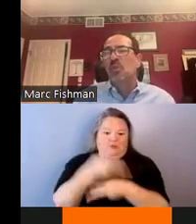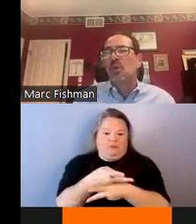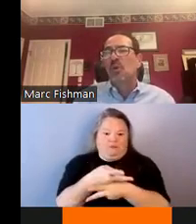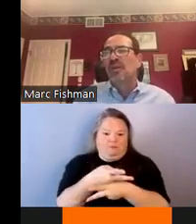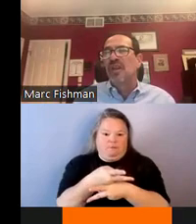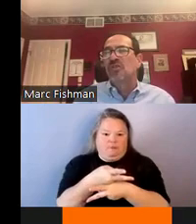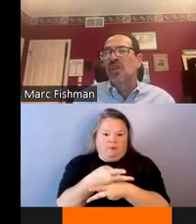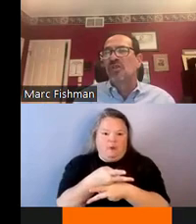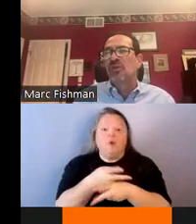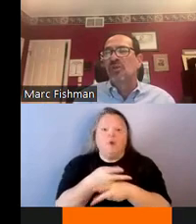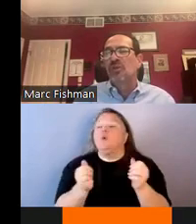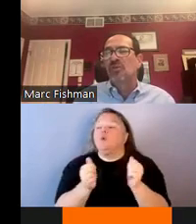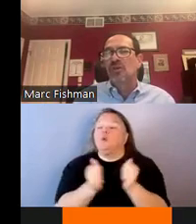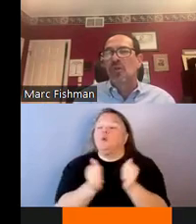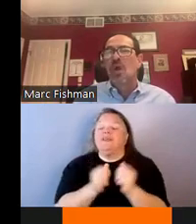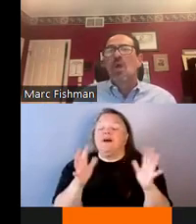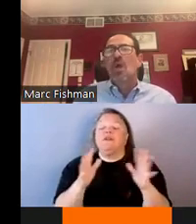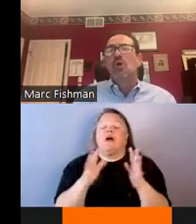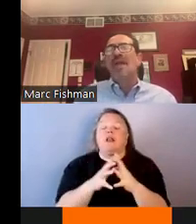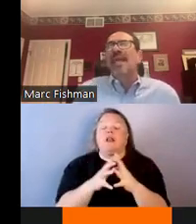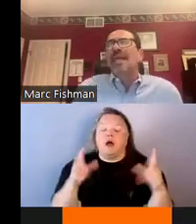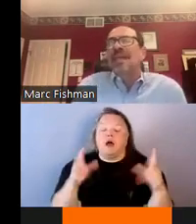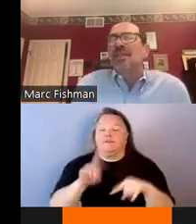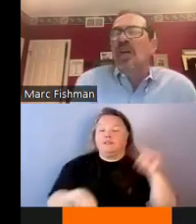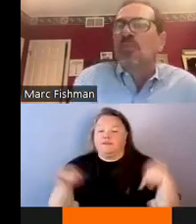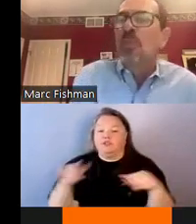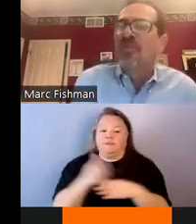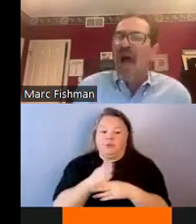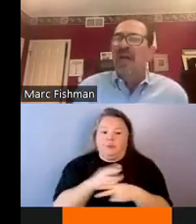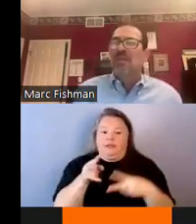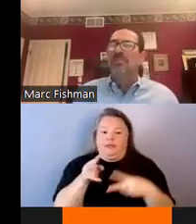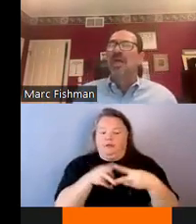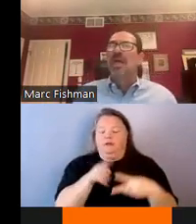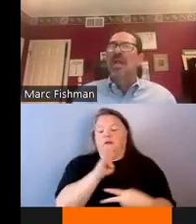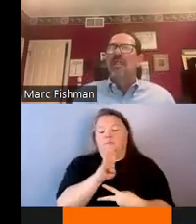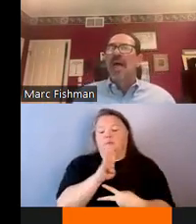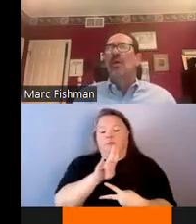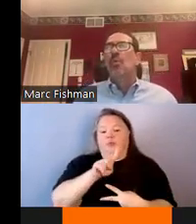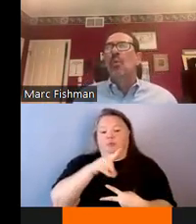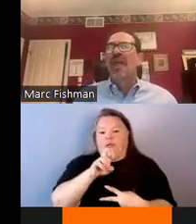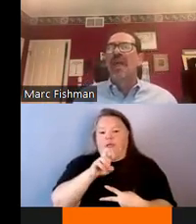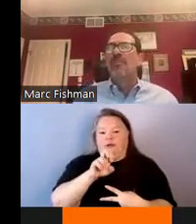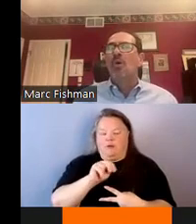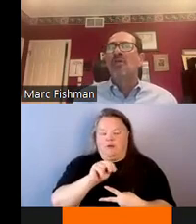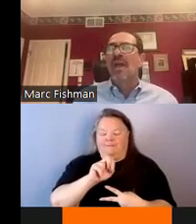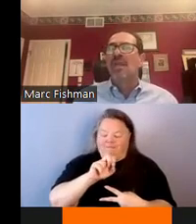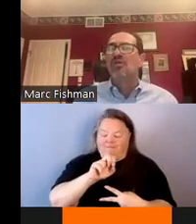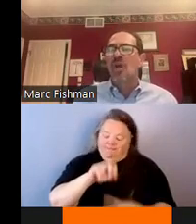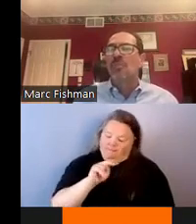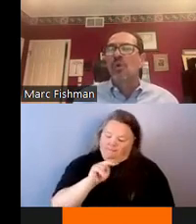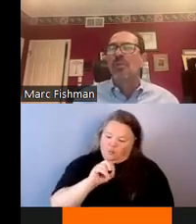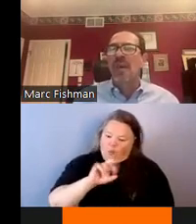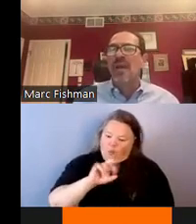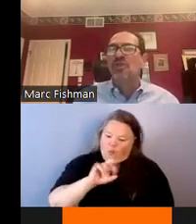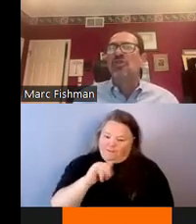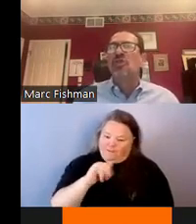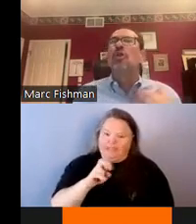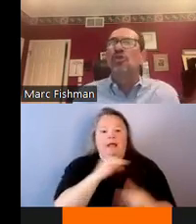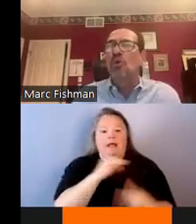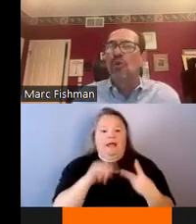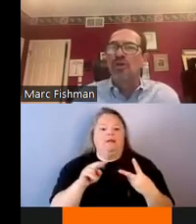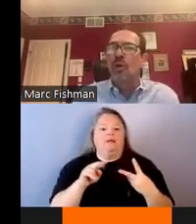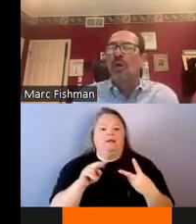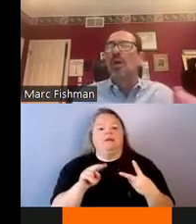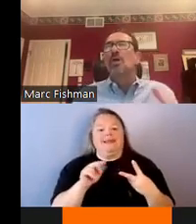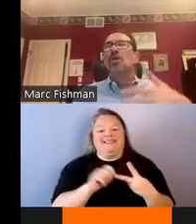difference between buprenorphine and extended release naltrexone. So I take this as proof of concept that with a motivated subgroup of patients,